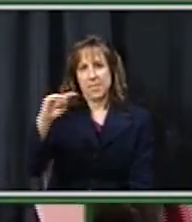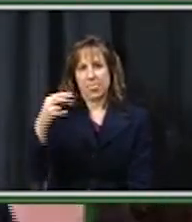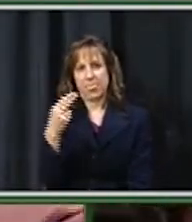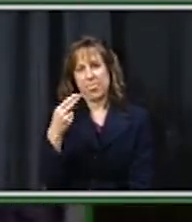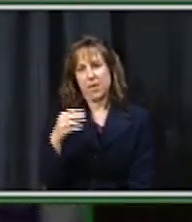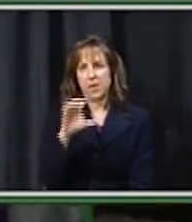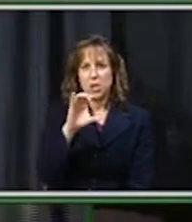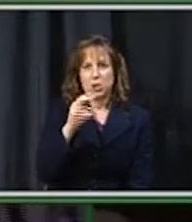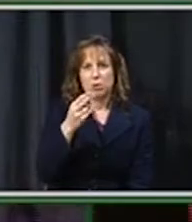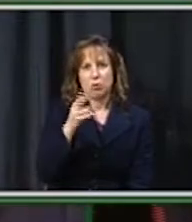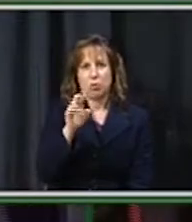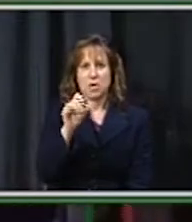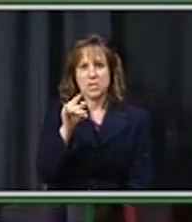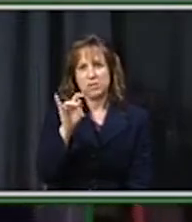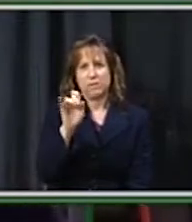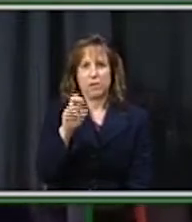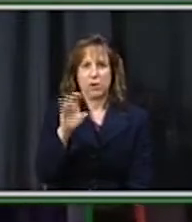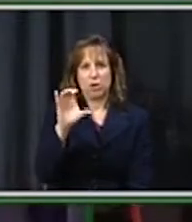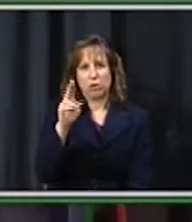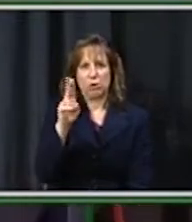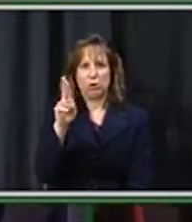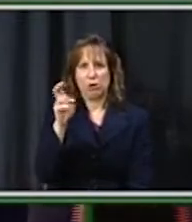Christopher Curran.